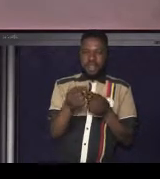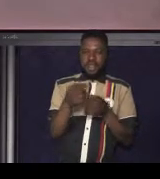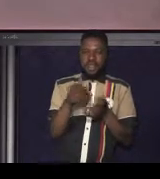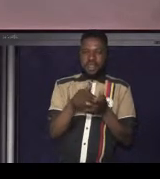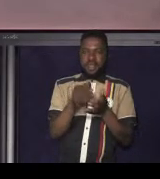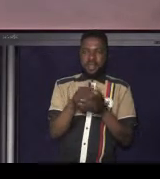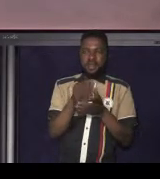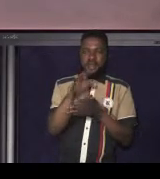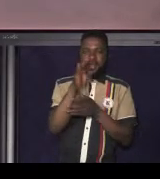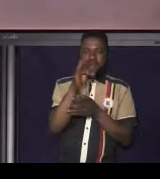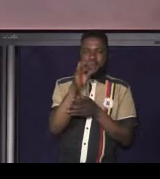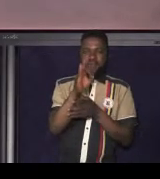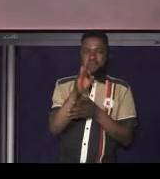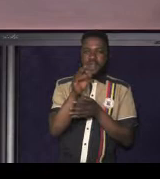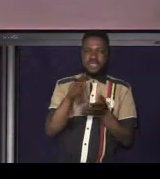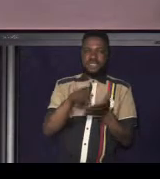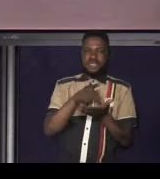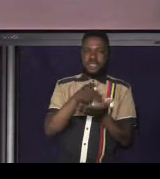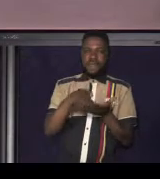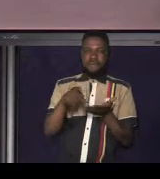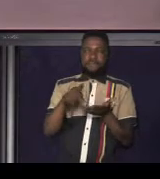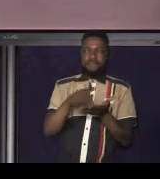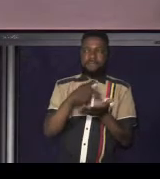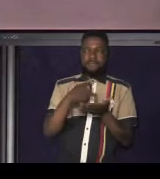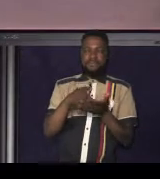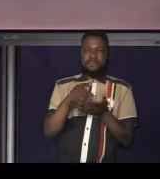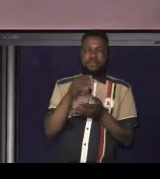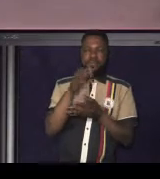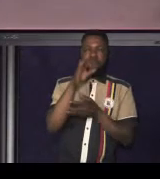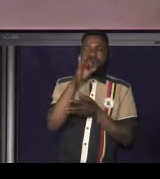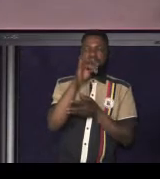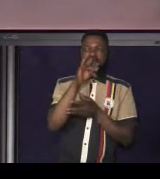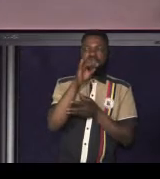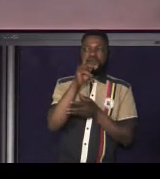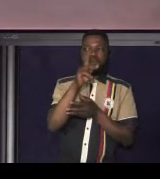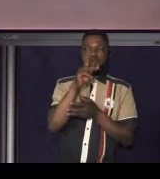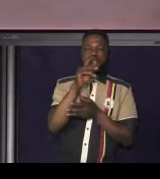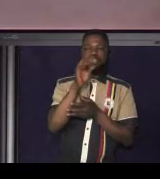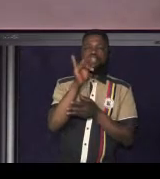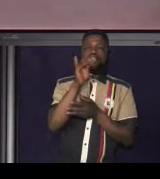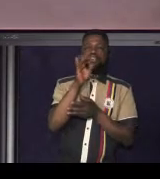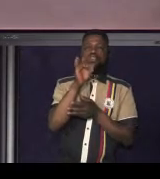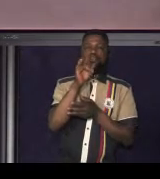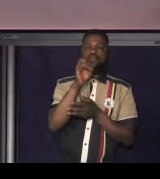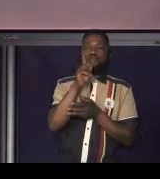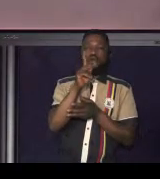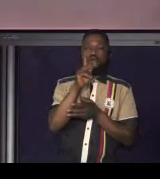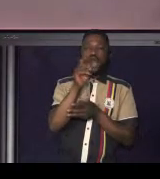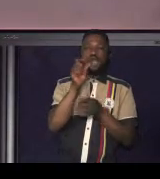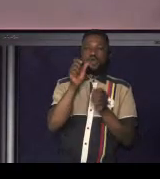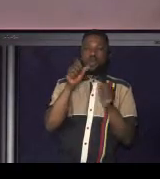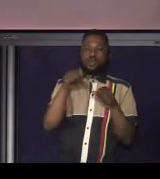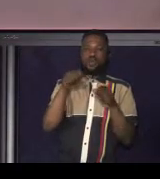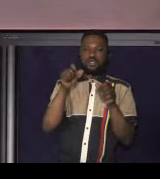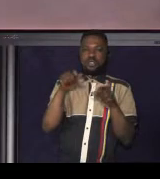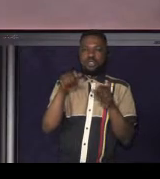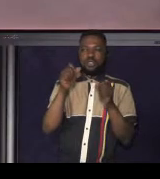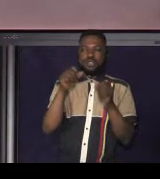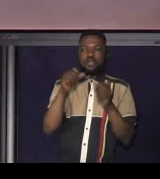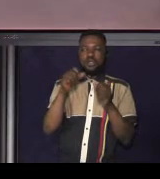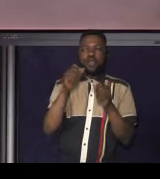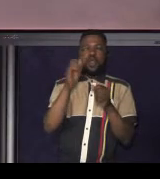again. Calf, Sam, fork, york,